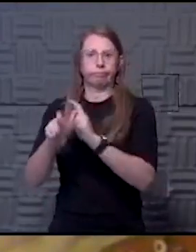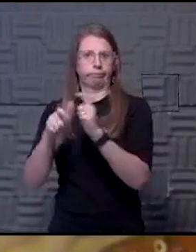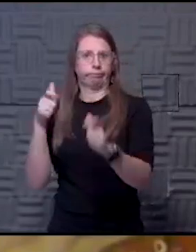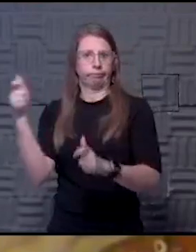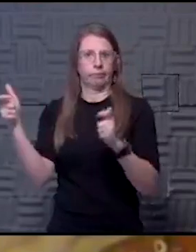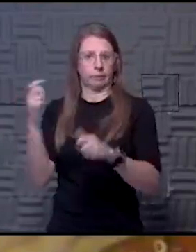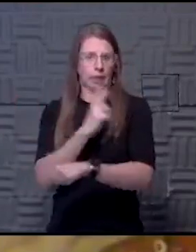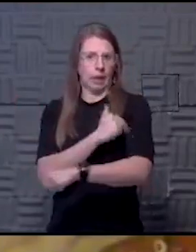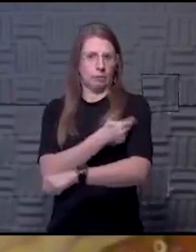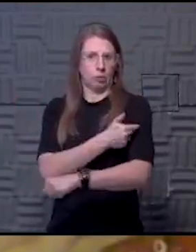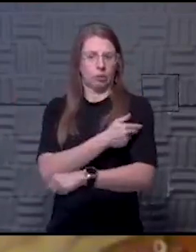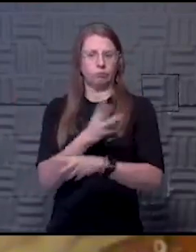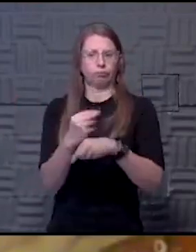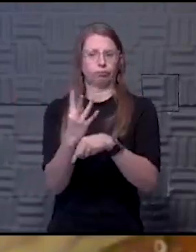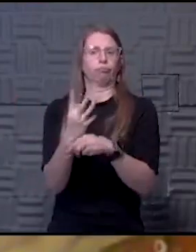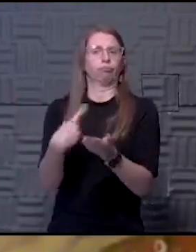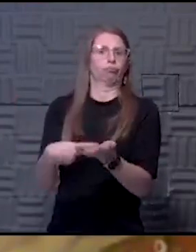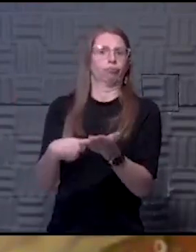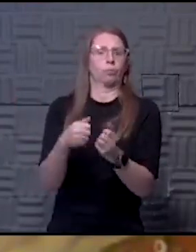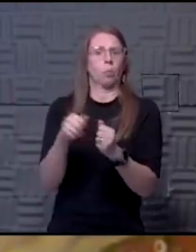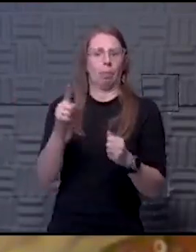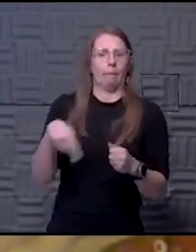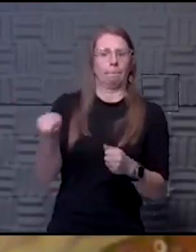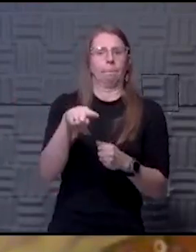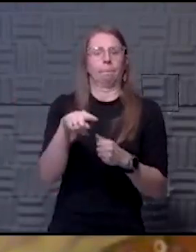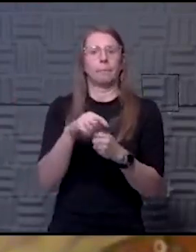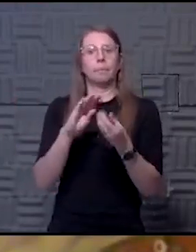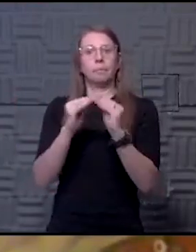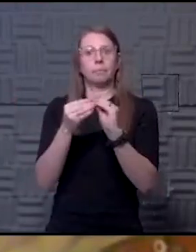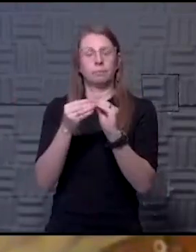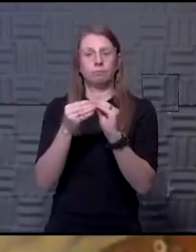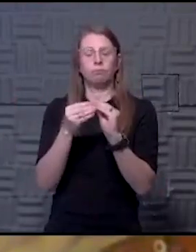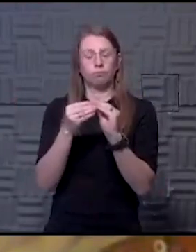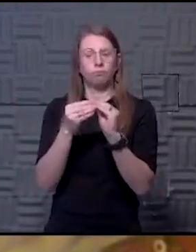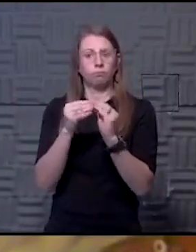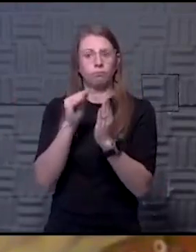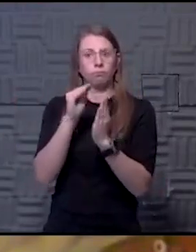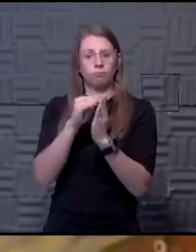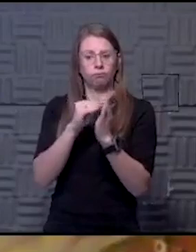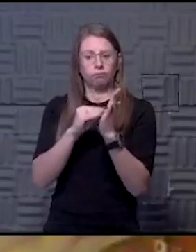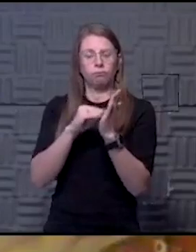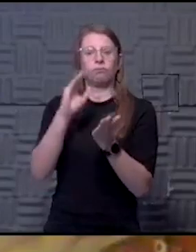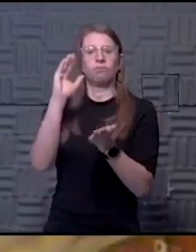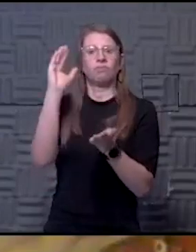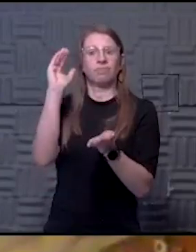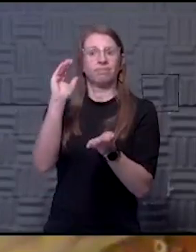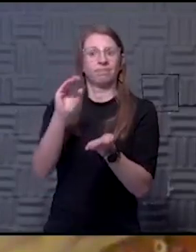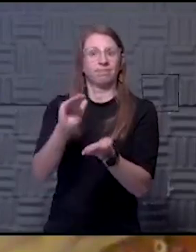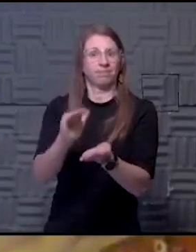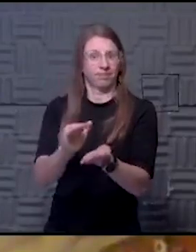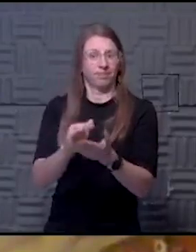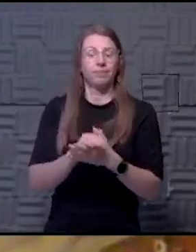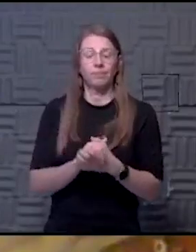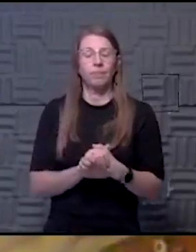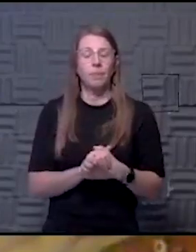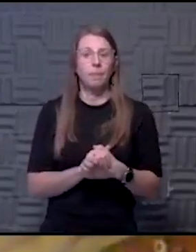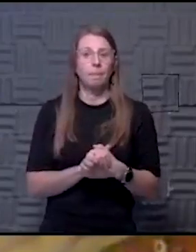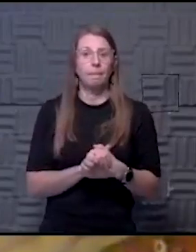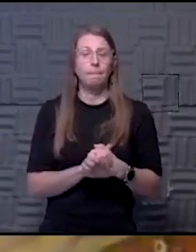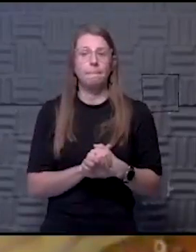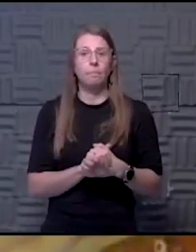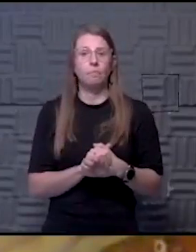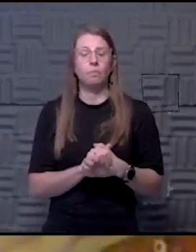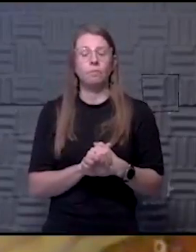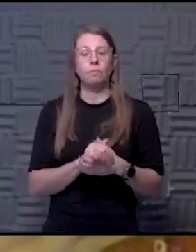care facilities. And the numbers are definitely tracking down. And matter of fact, our